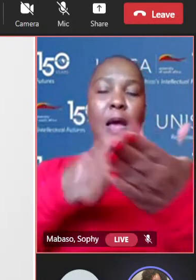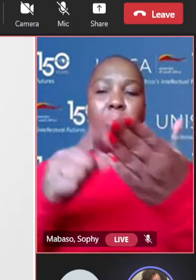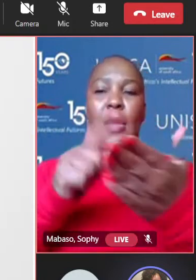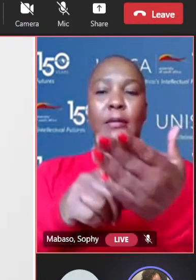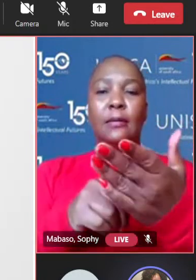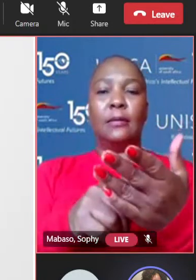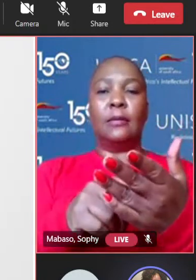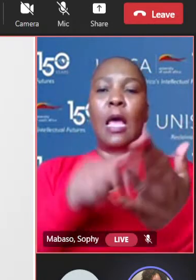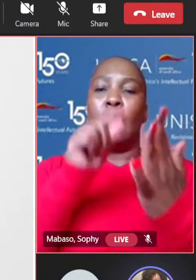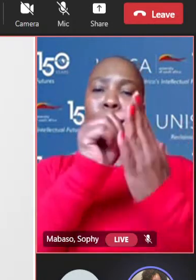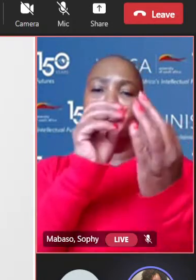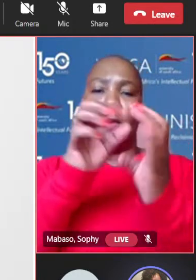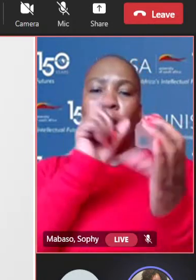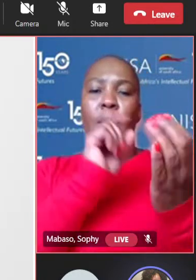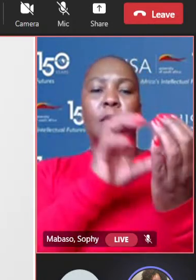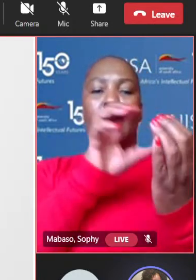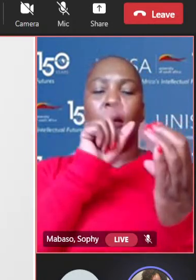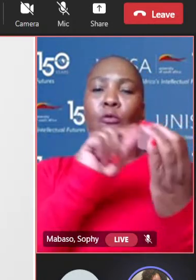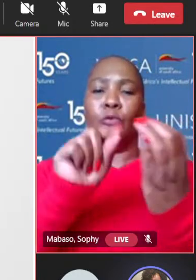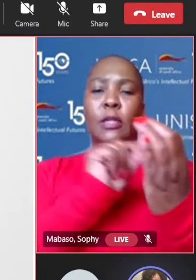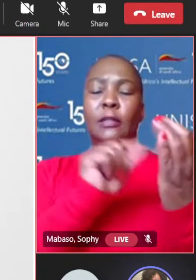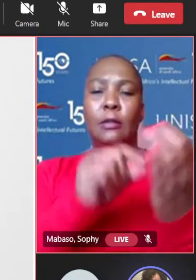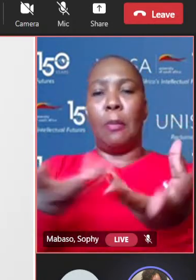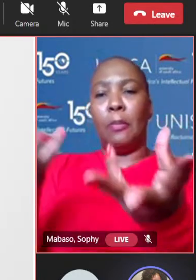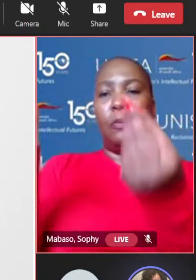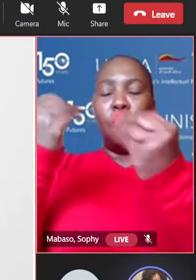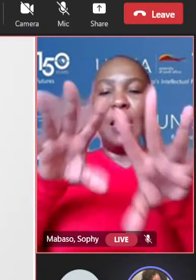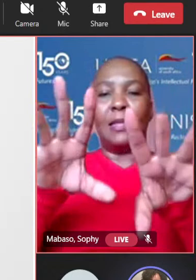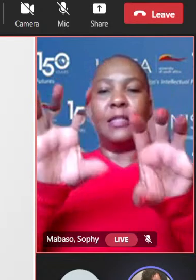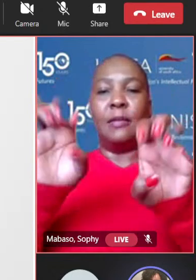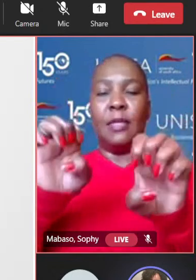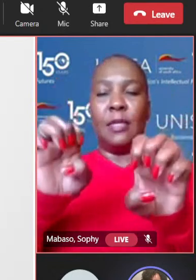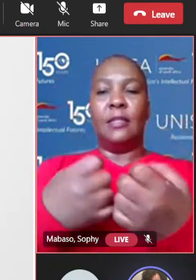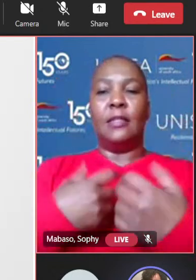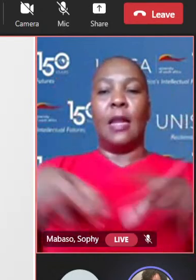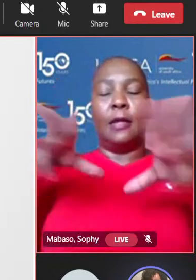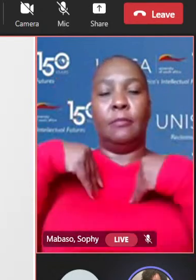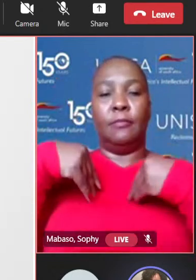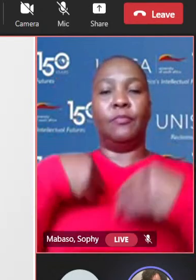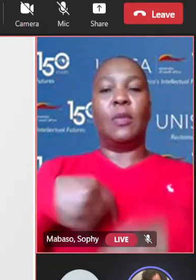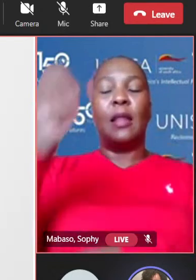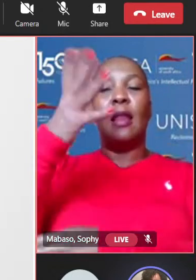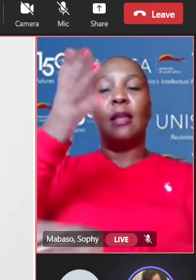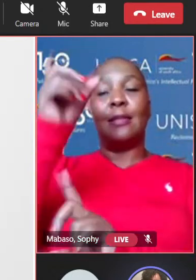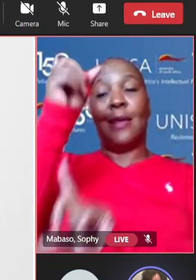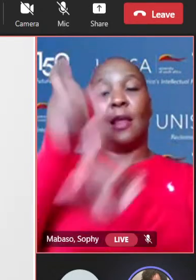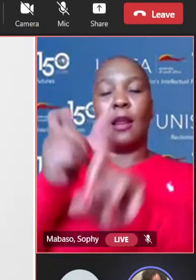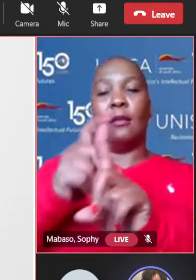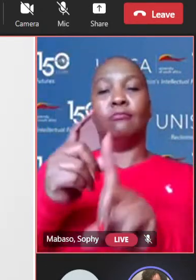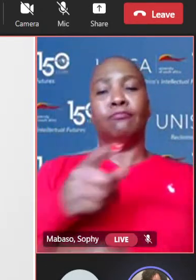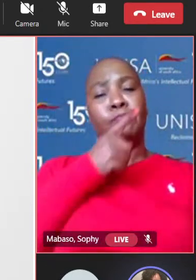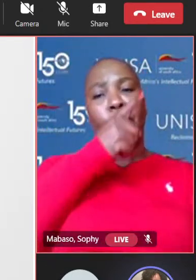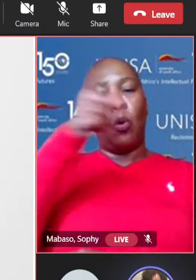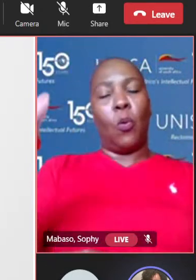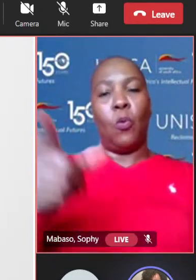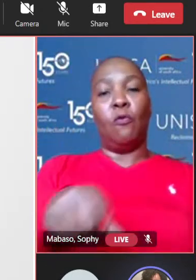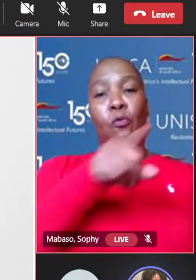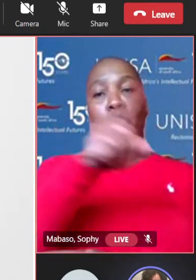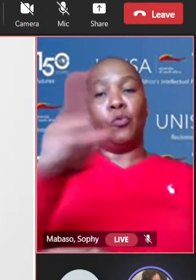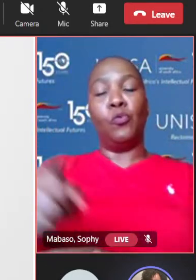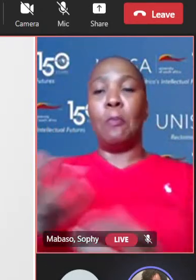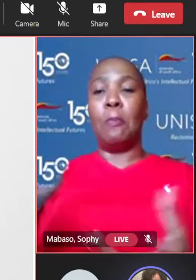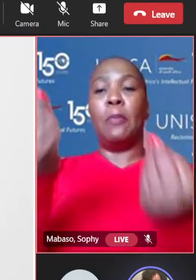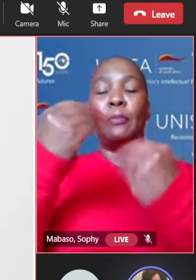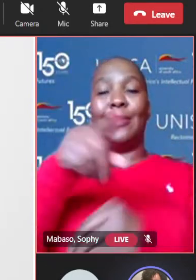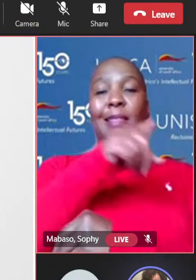you will get your examination admission. So even with that, the lecturer will tell you, for you to gain admission to the exam, you